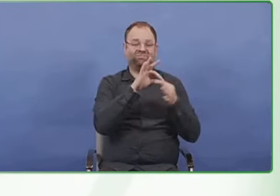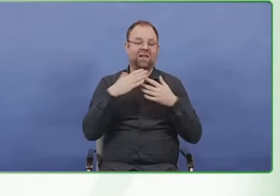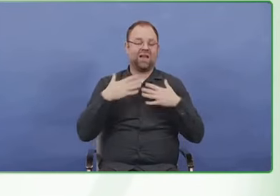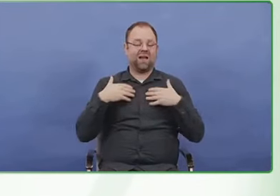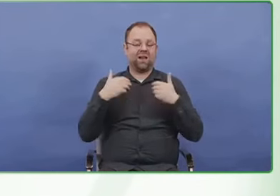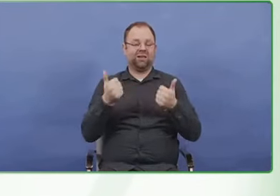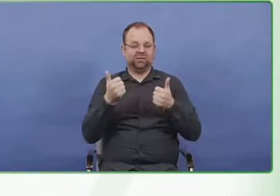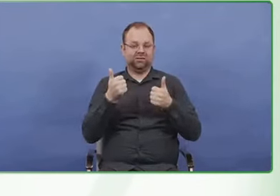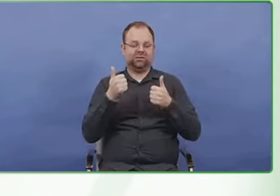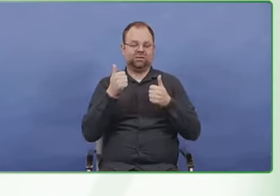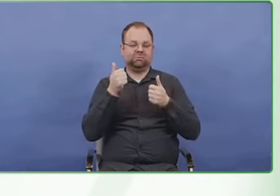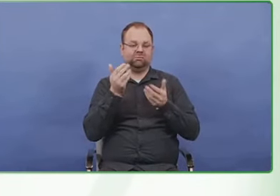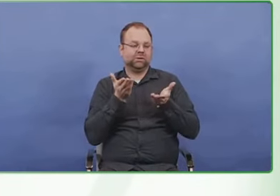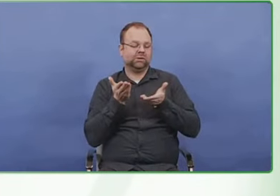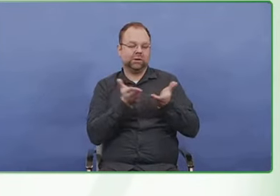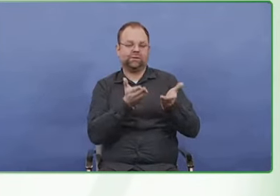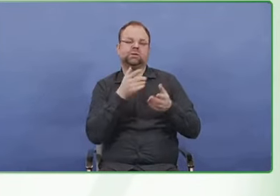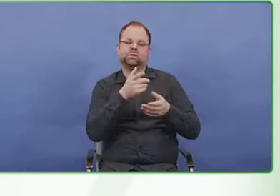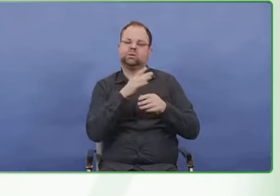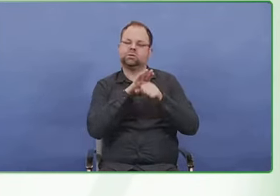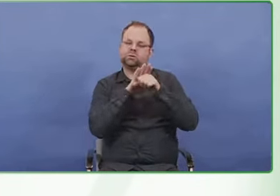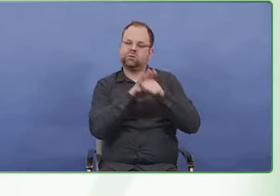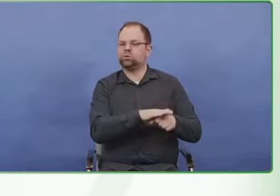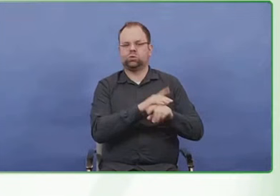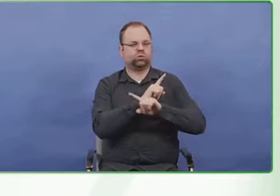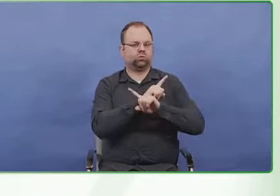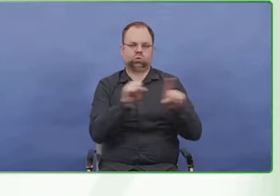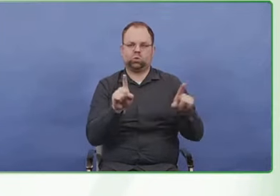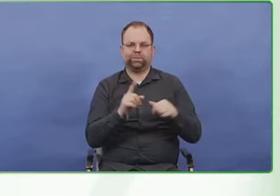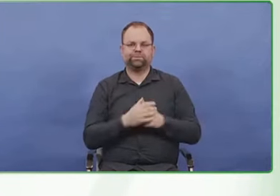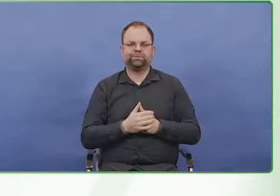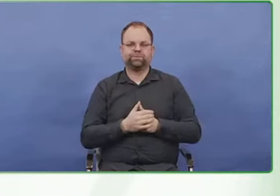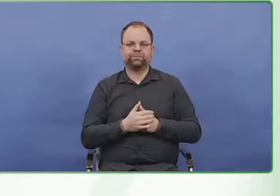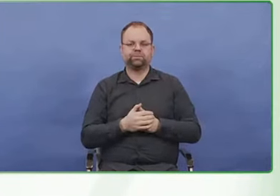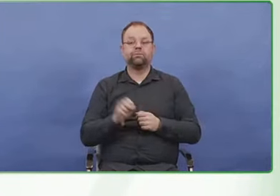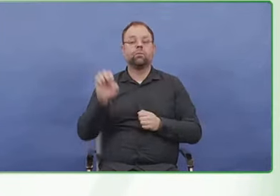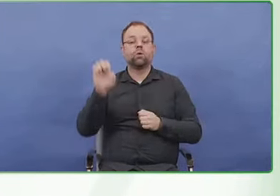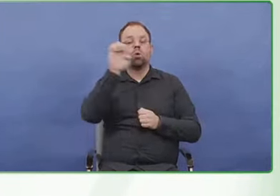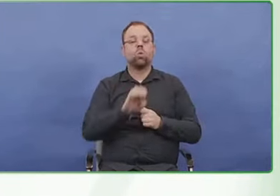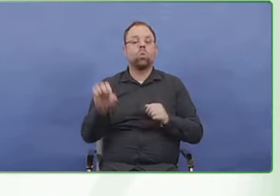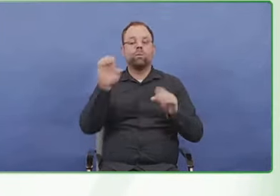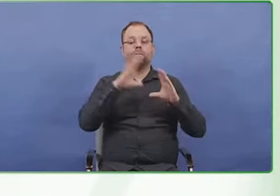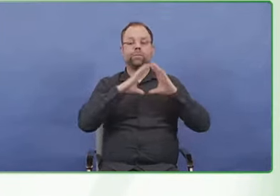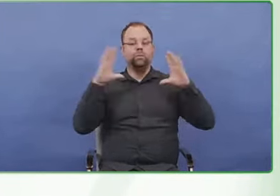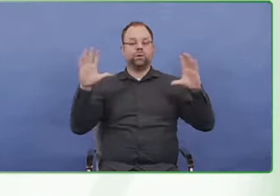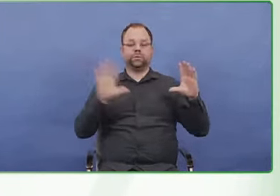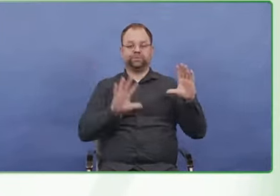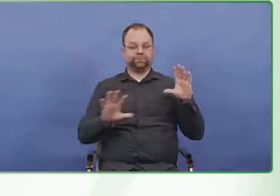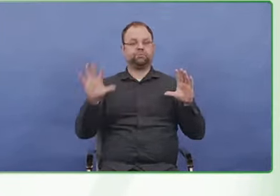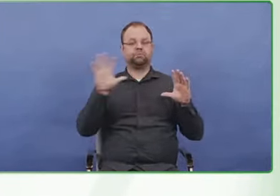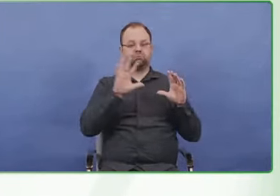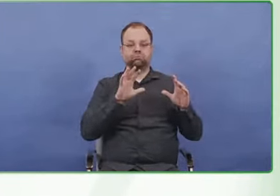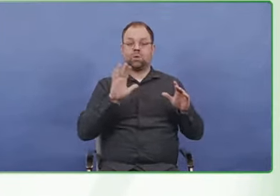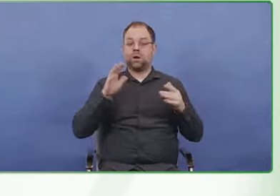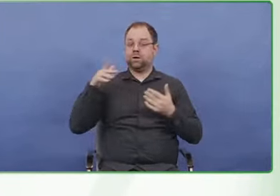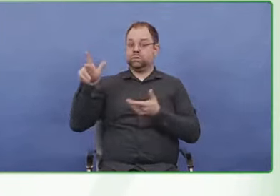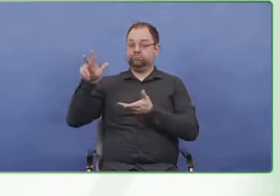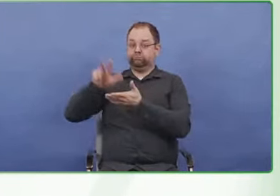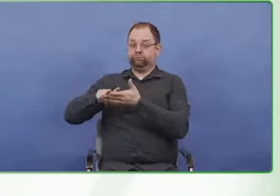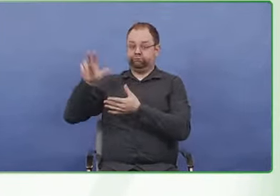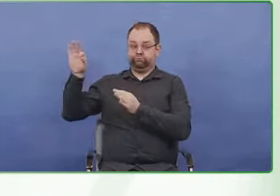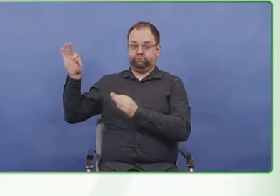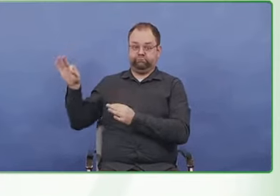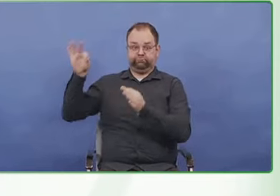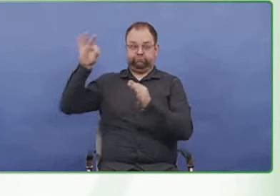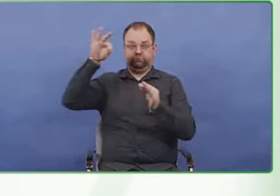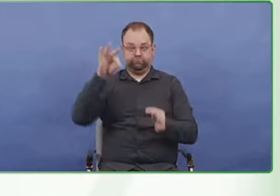and reducing health inequalities. It's saying what we need to do across the 53 member states to implement